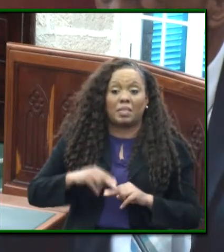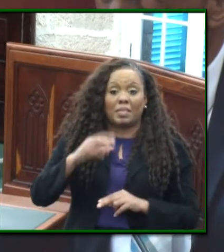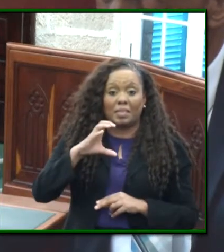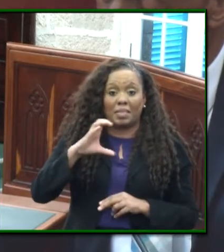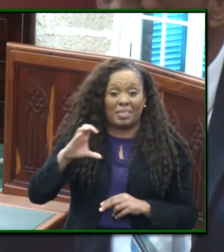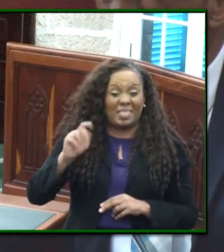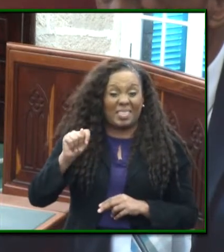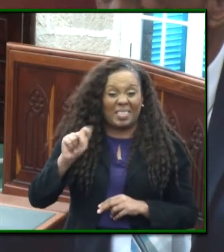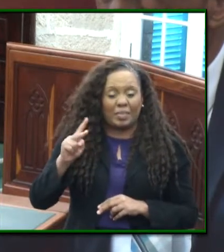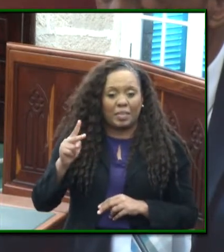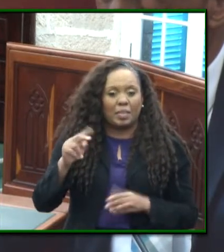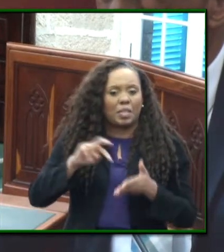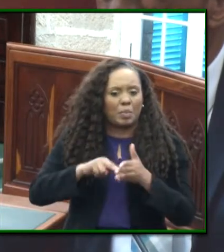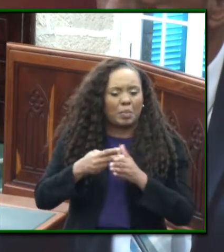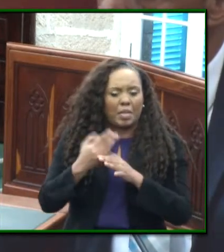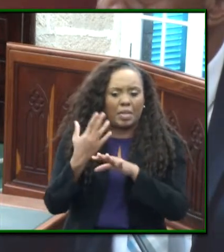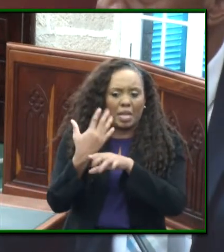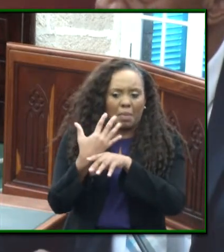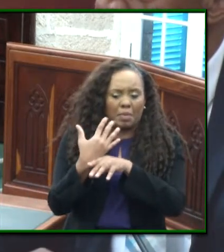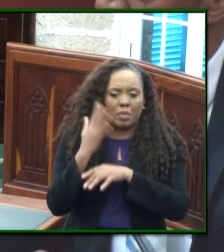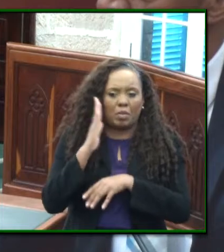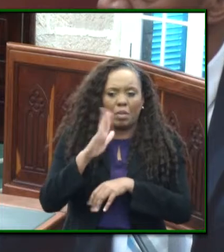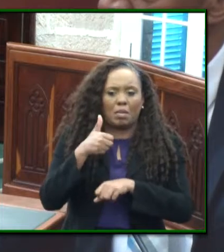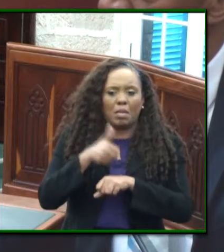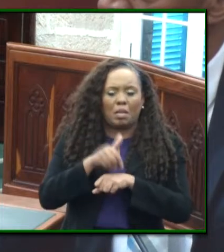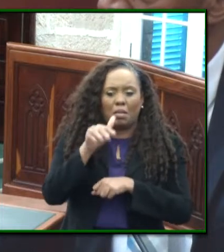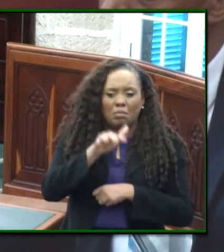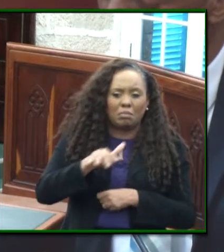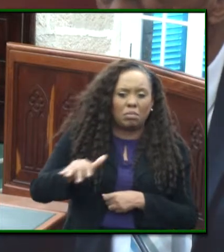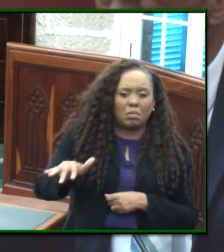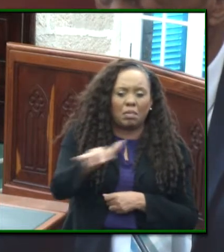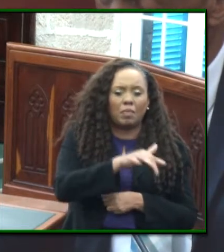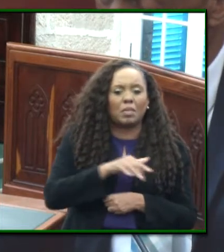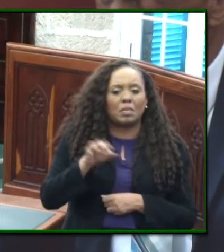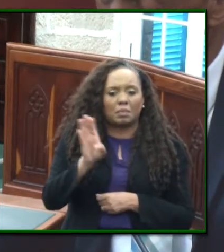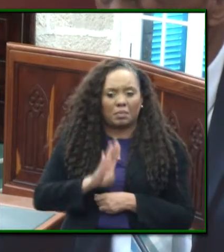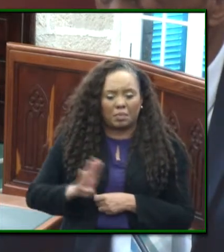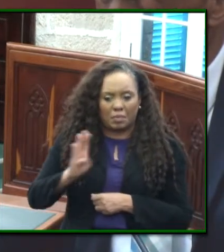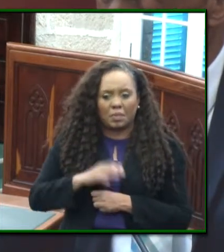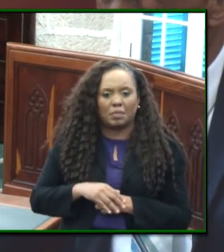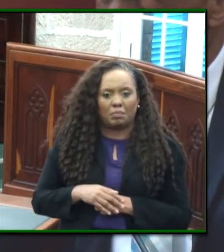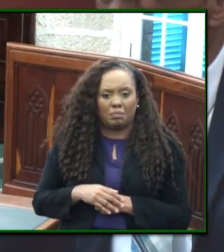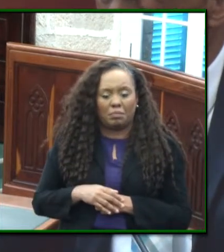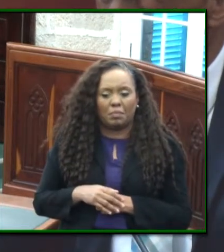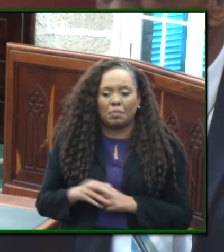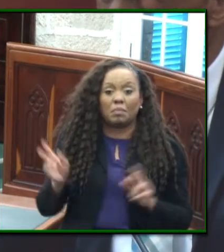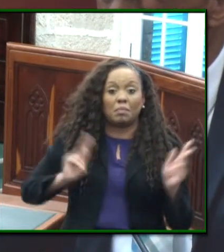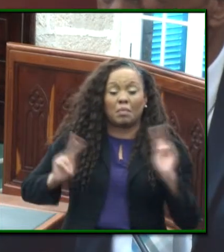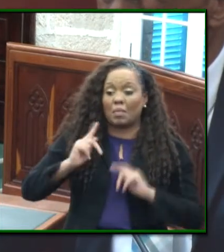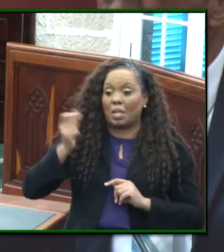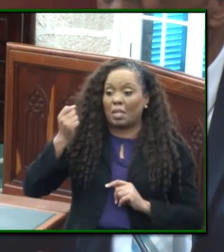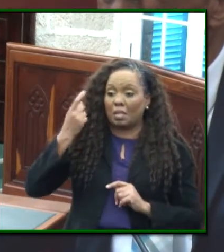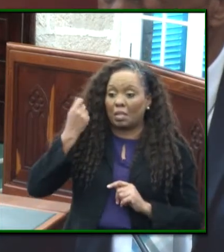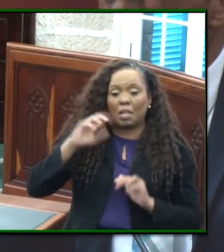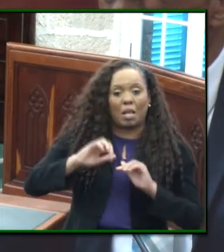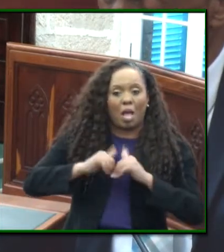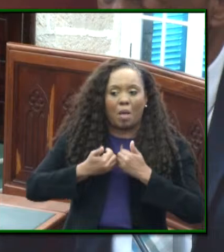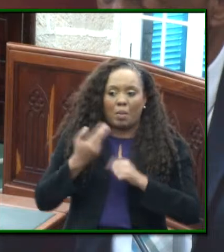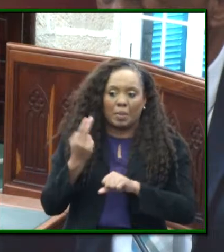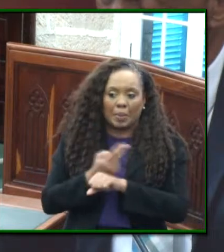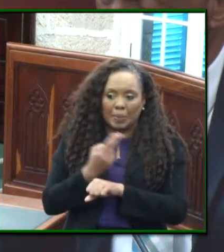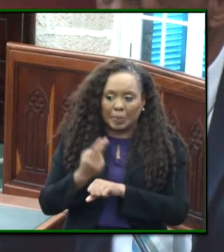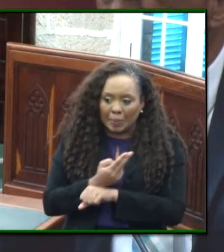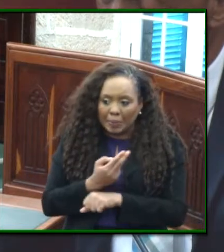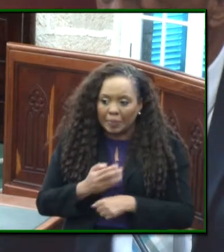Barbados. This is now a tool that I think people understand how they can be used,